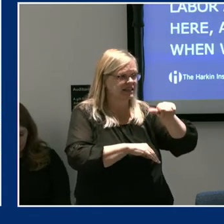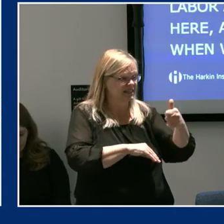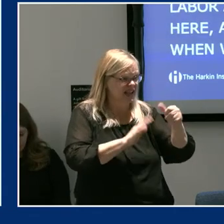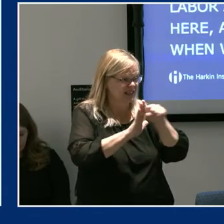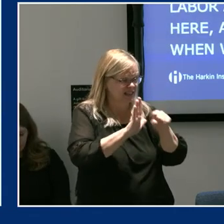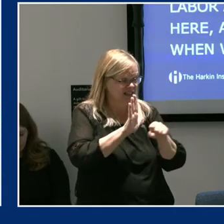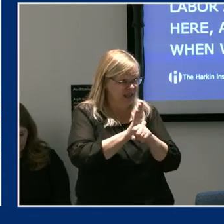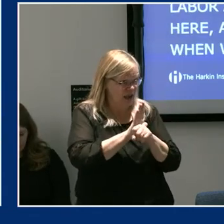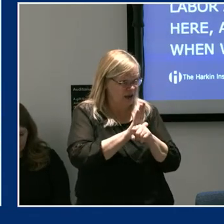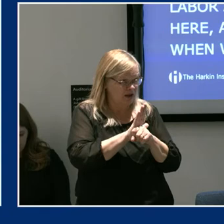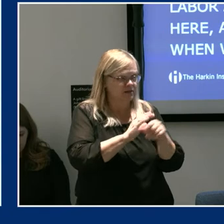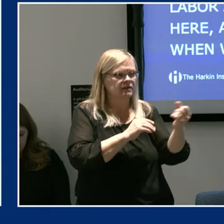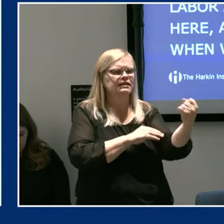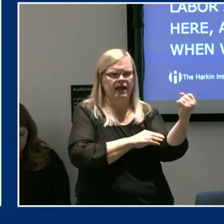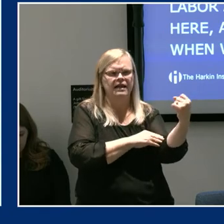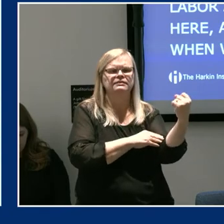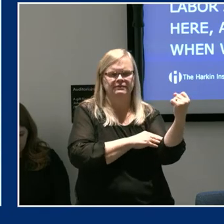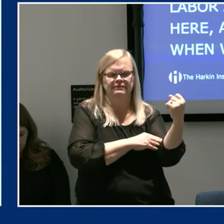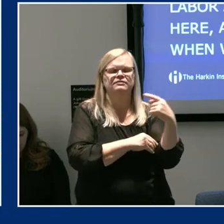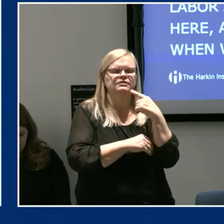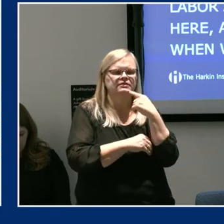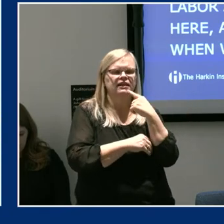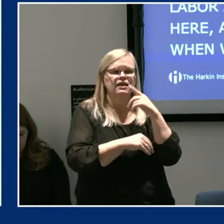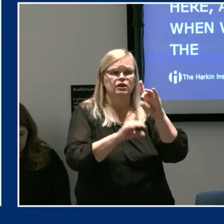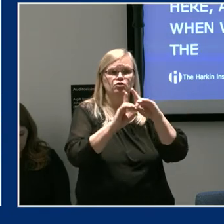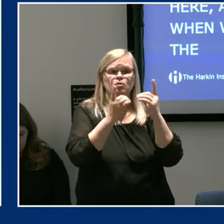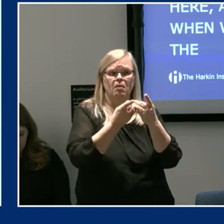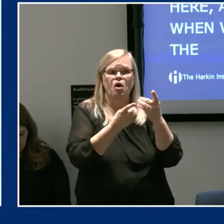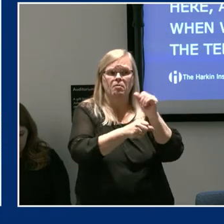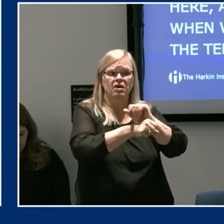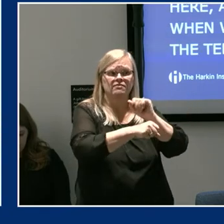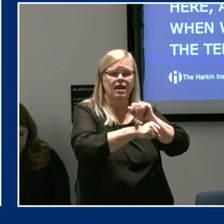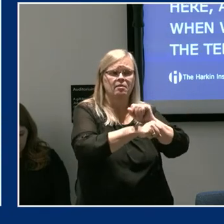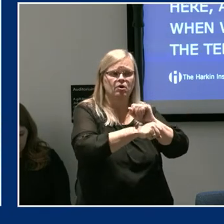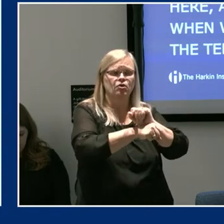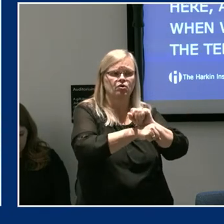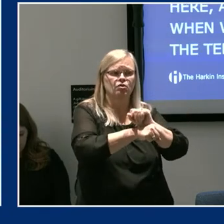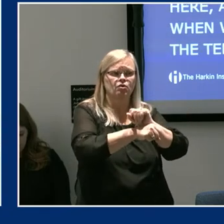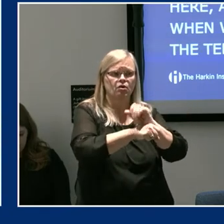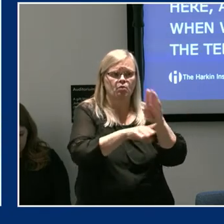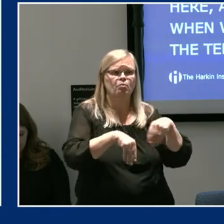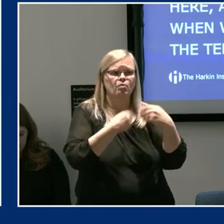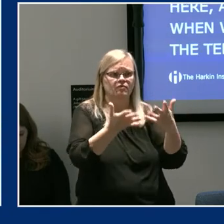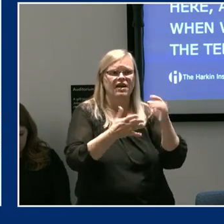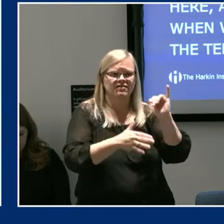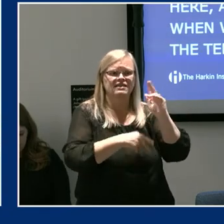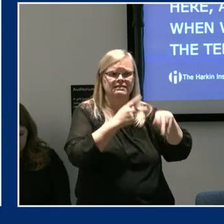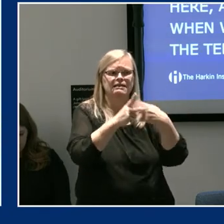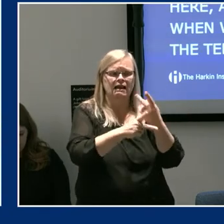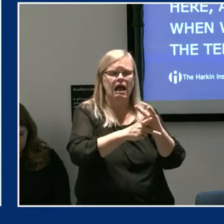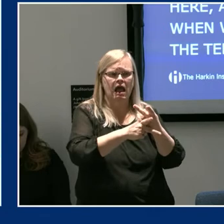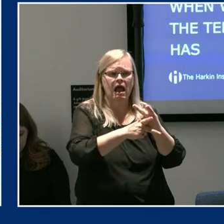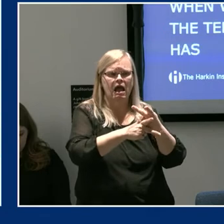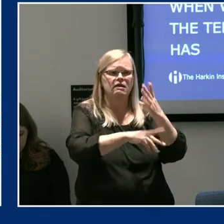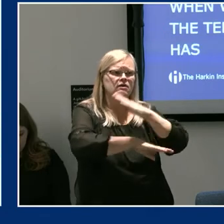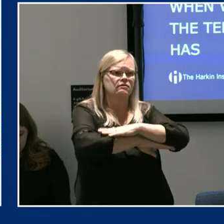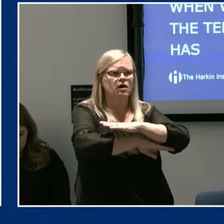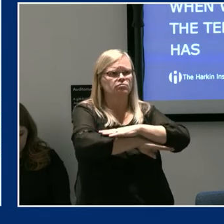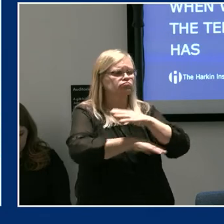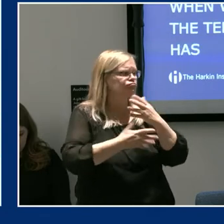state that the Department of Labor has provided this kind of a forum.